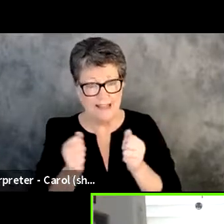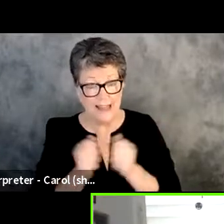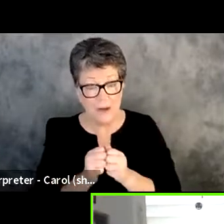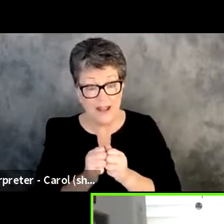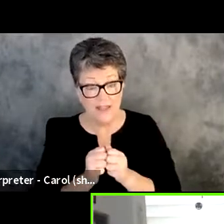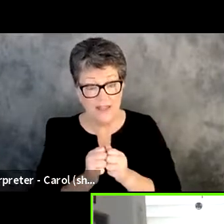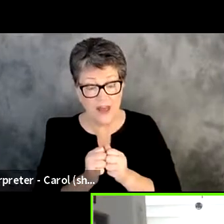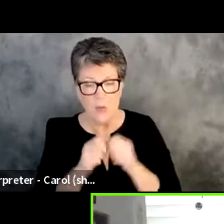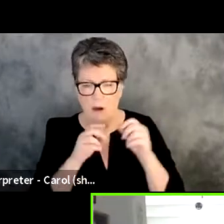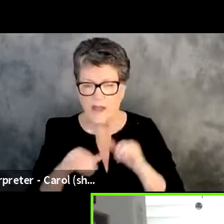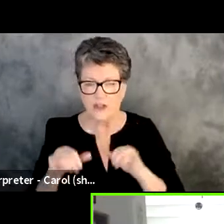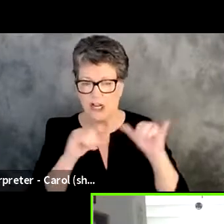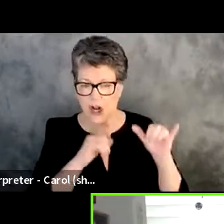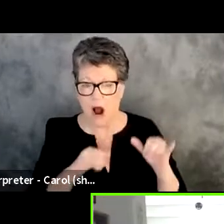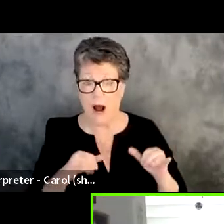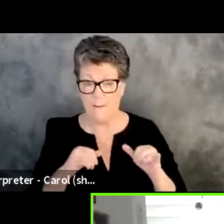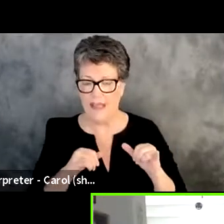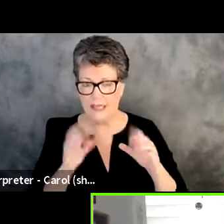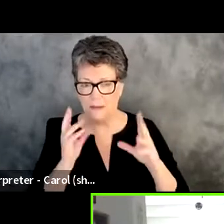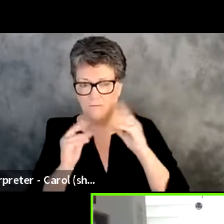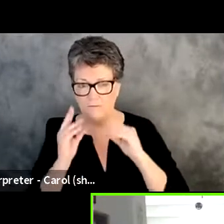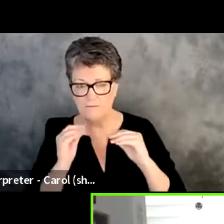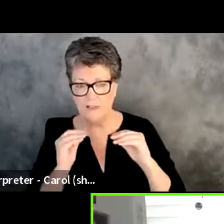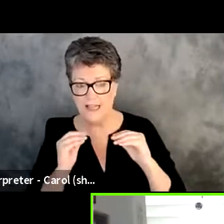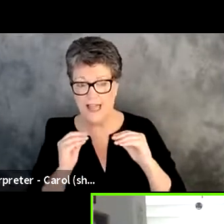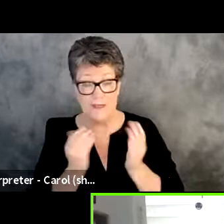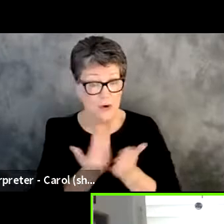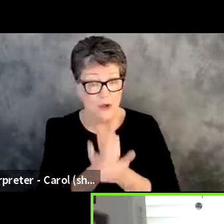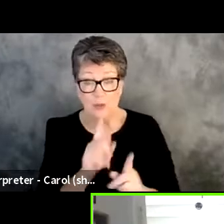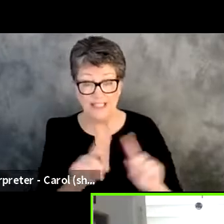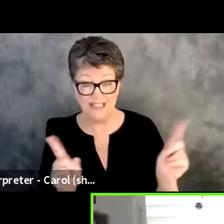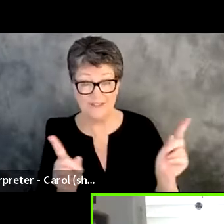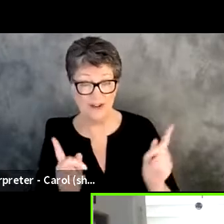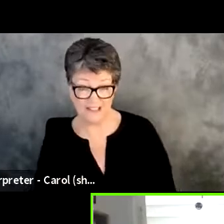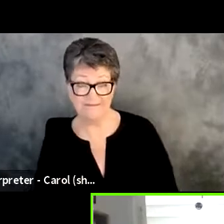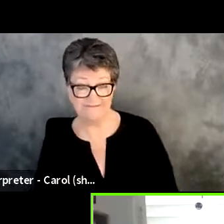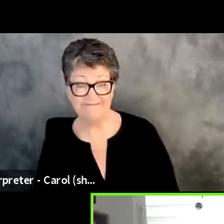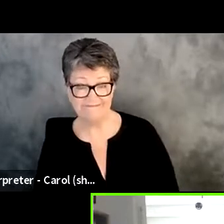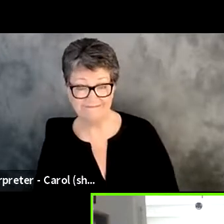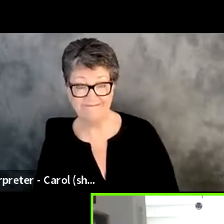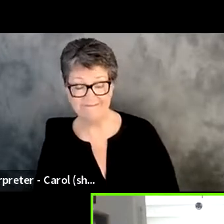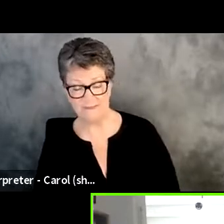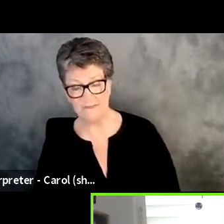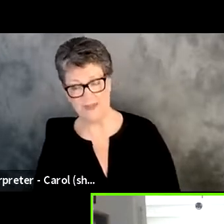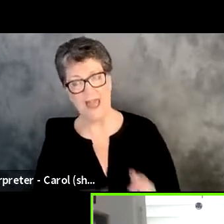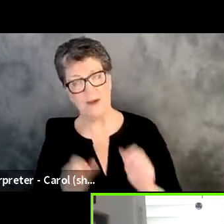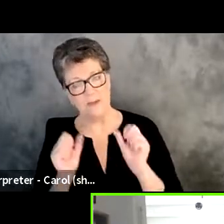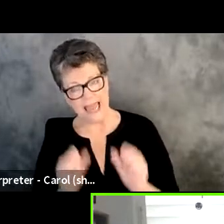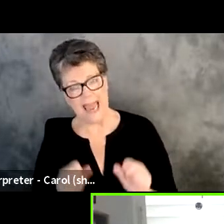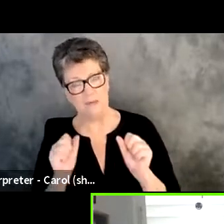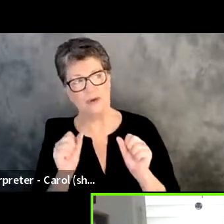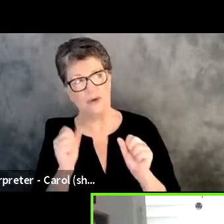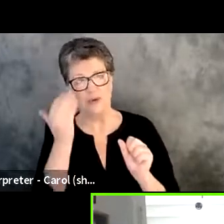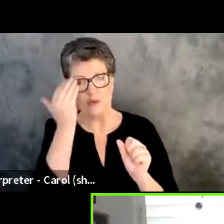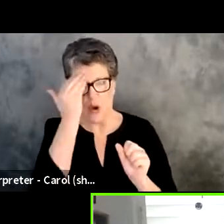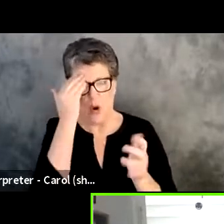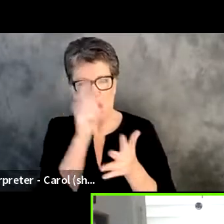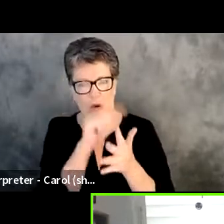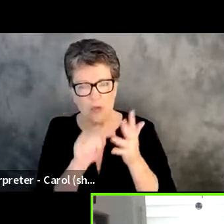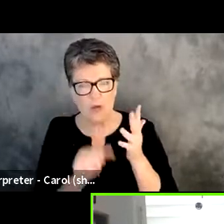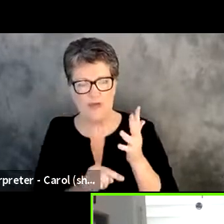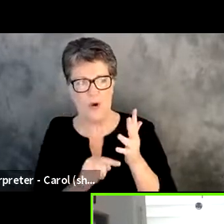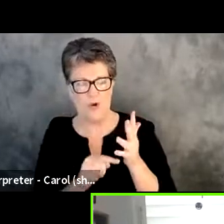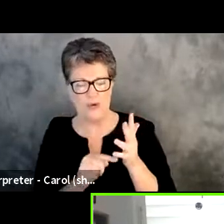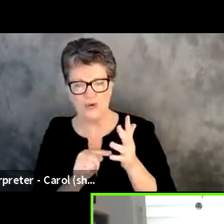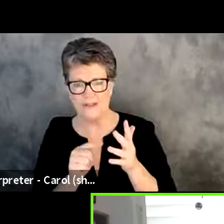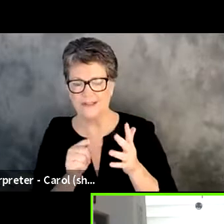there's a common thread still, they are new and different. And being able to know what they are and being